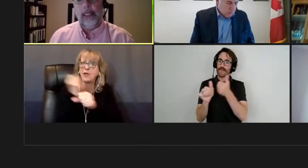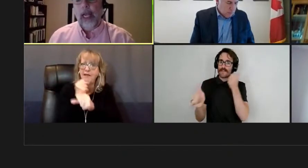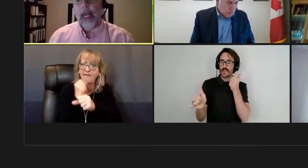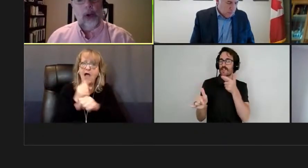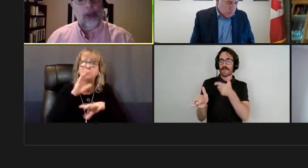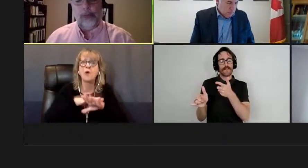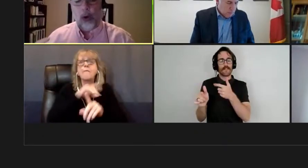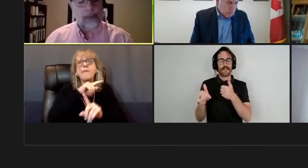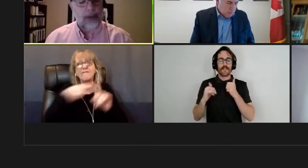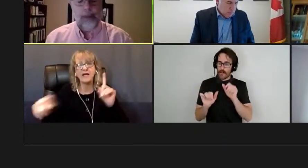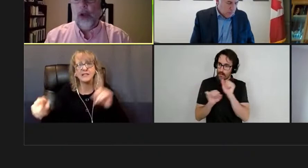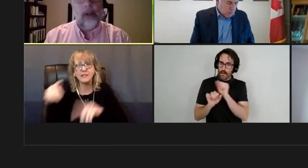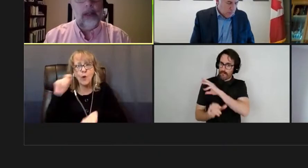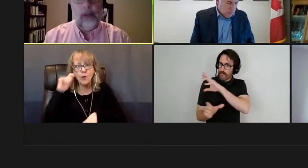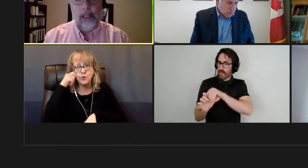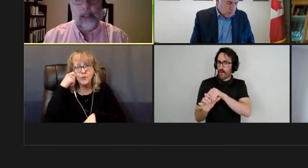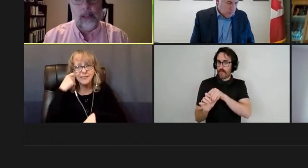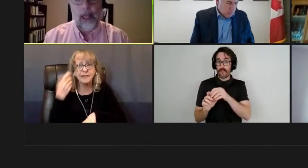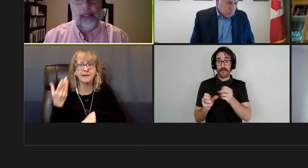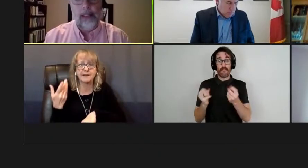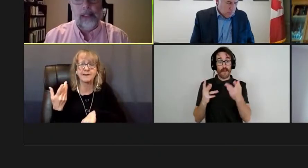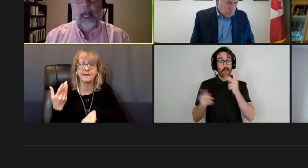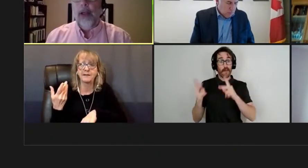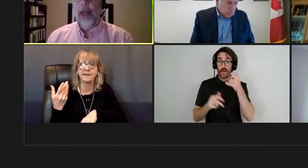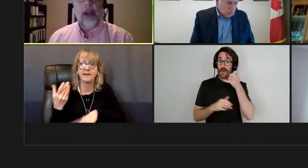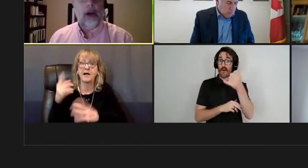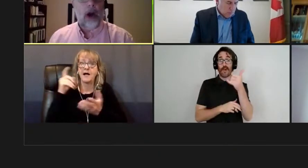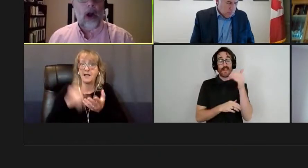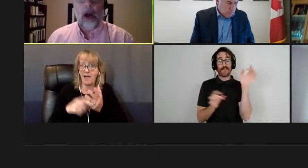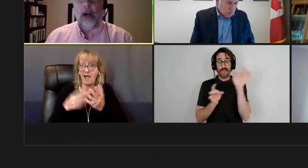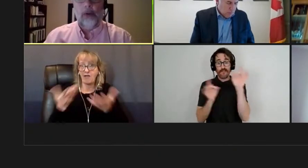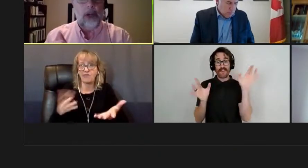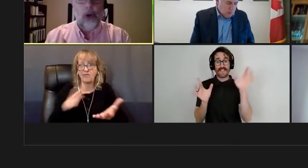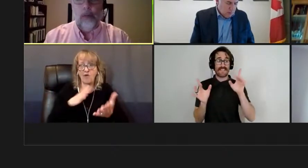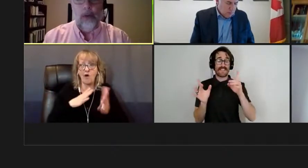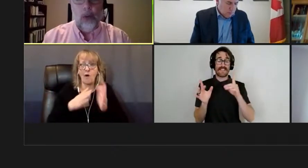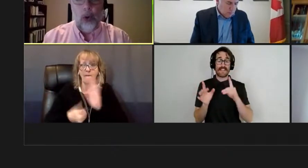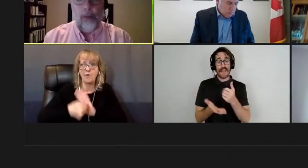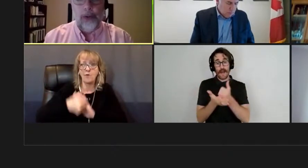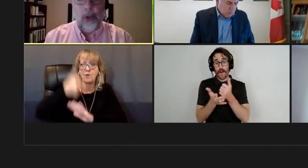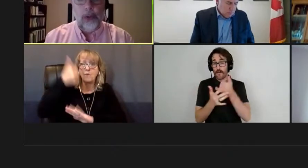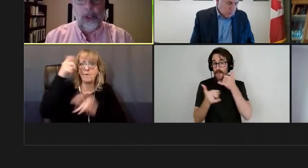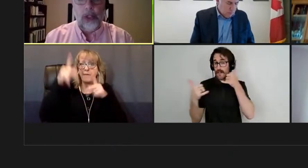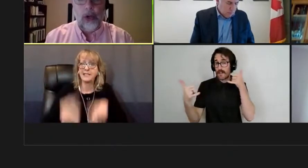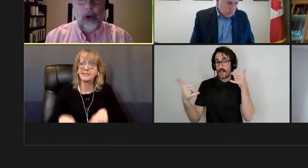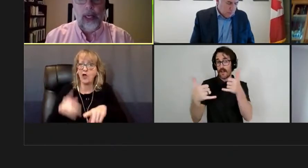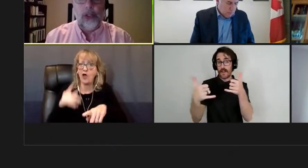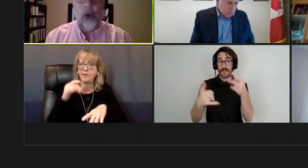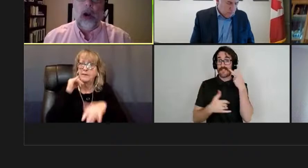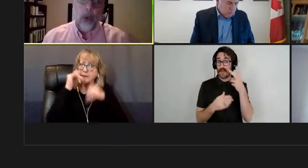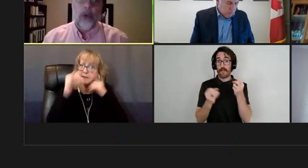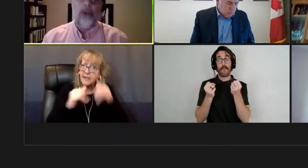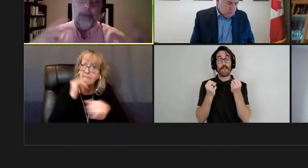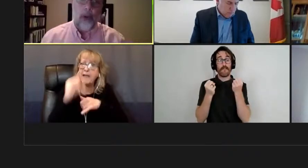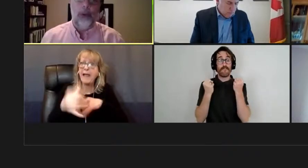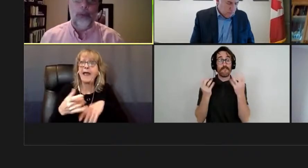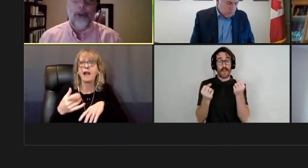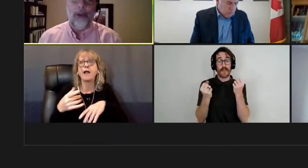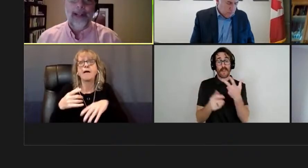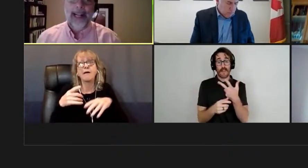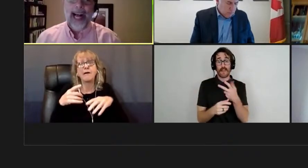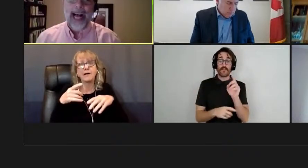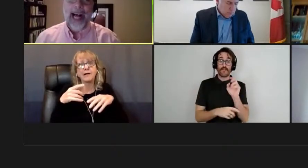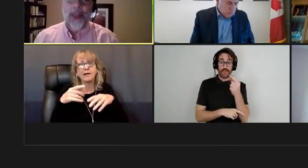Because, you know, there's more people calling crisis lines, there are, you know, more overdoses occurring. So our most